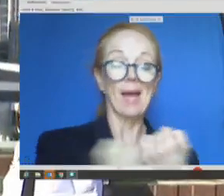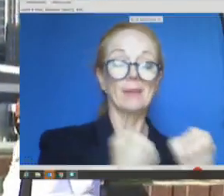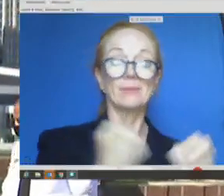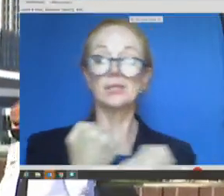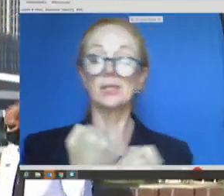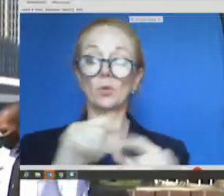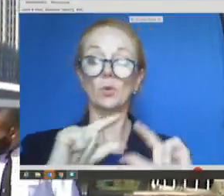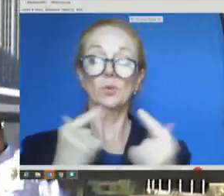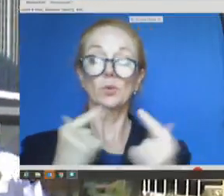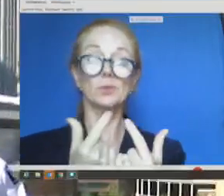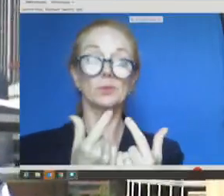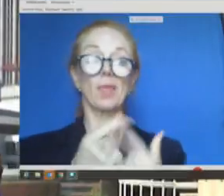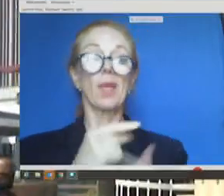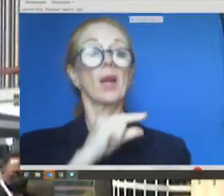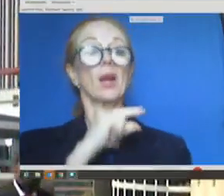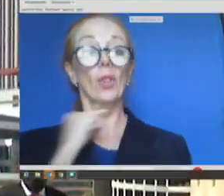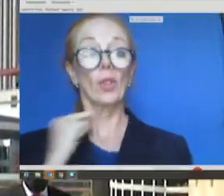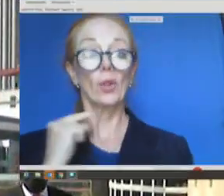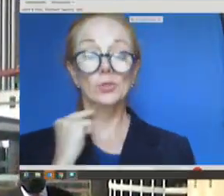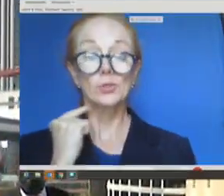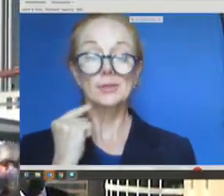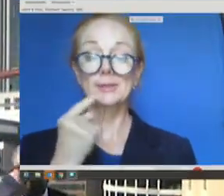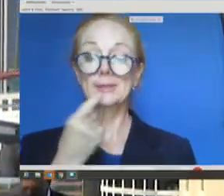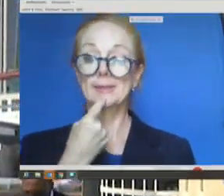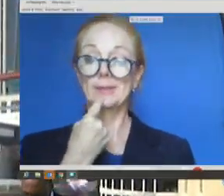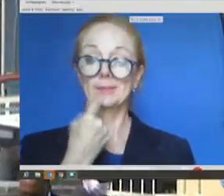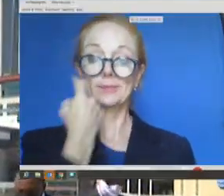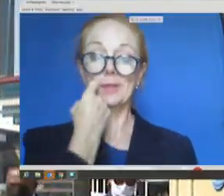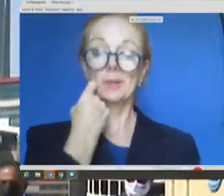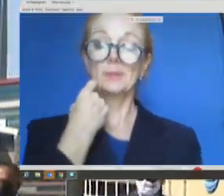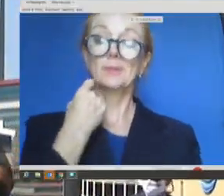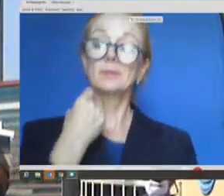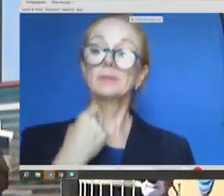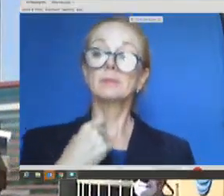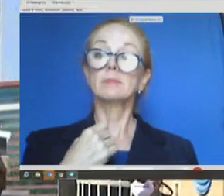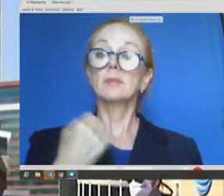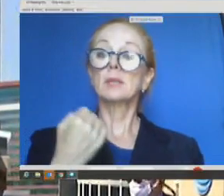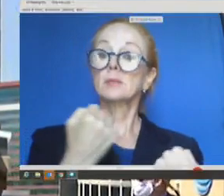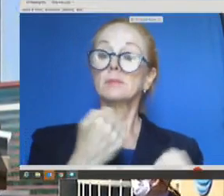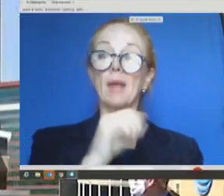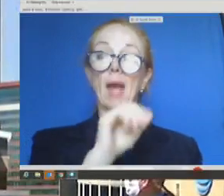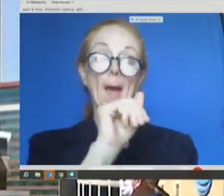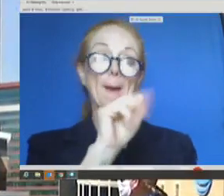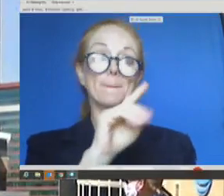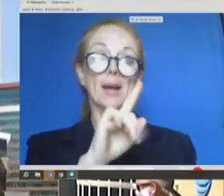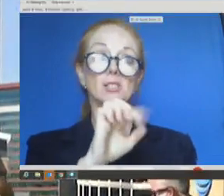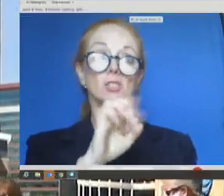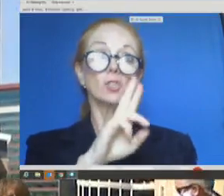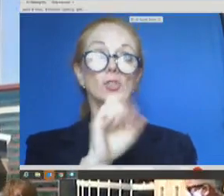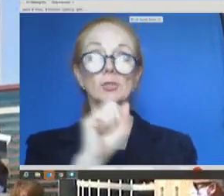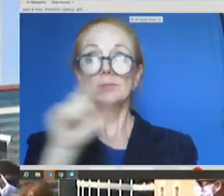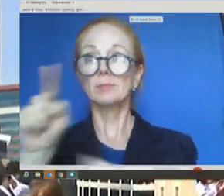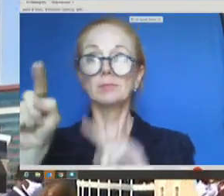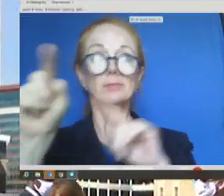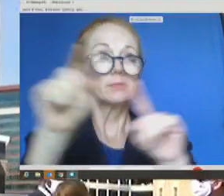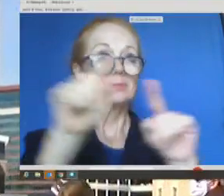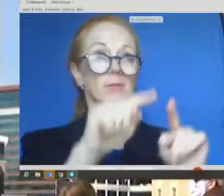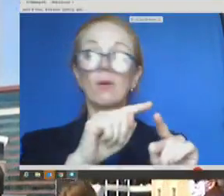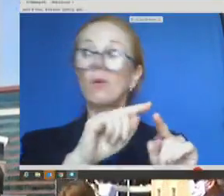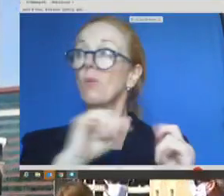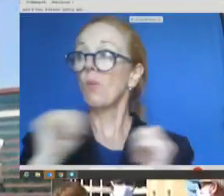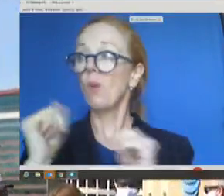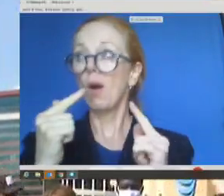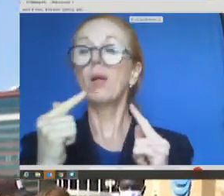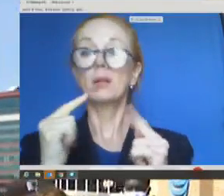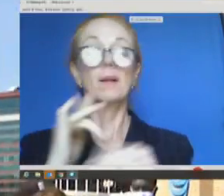The clergy, which I just mentioned a moment ago, are ambassadors from the city of Charlotte. A lot of them are going to be available for one-offs after we're